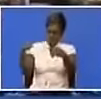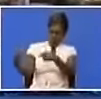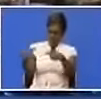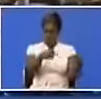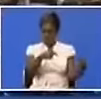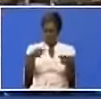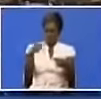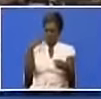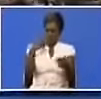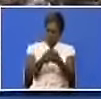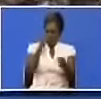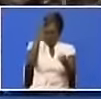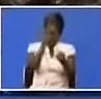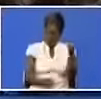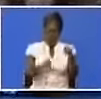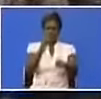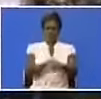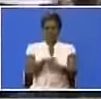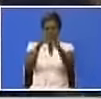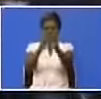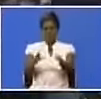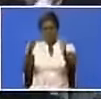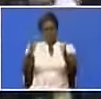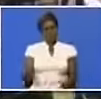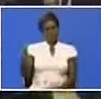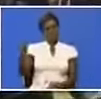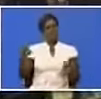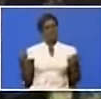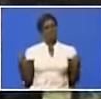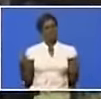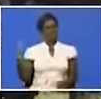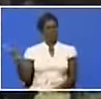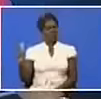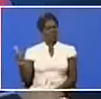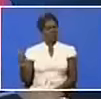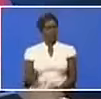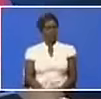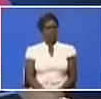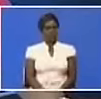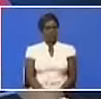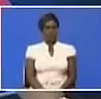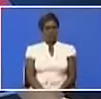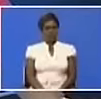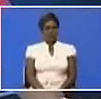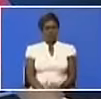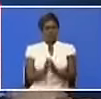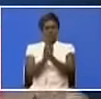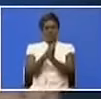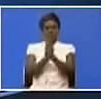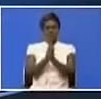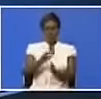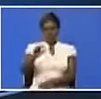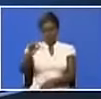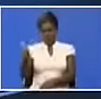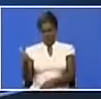has finally been vanquished. Timothy Otieno, KTN News, Nairobi. Now to a story from the